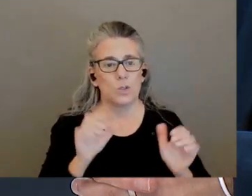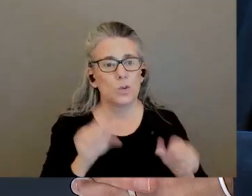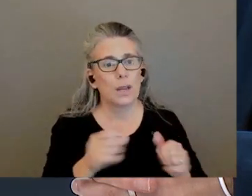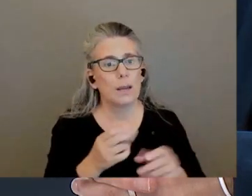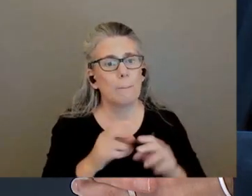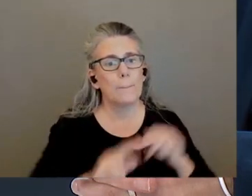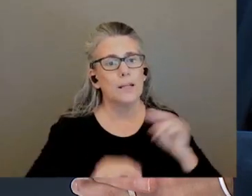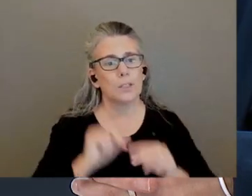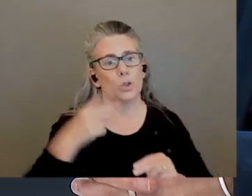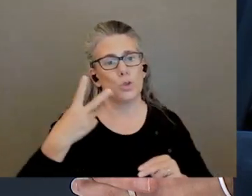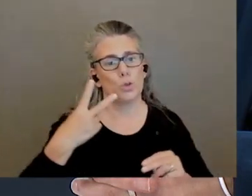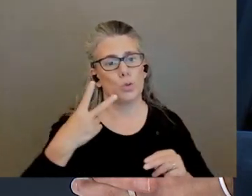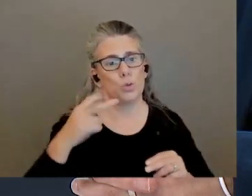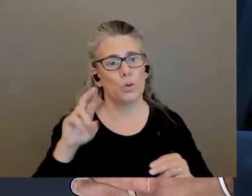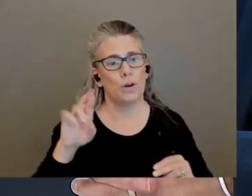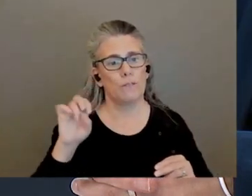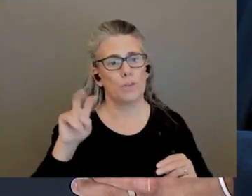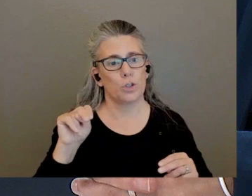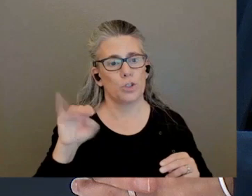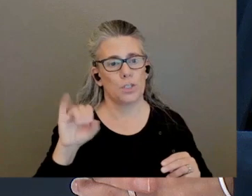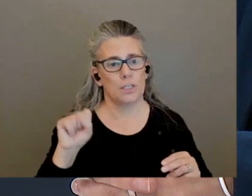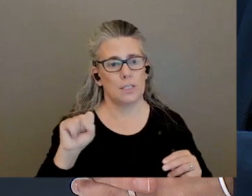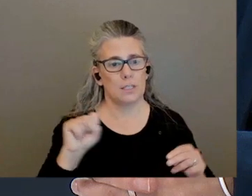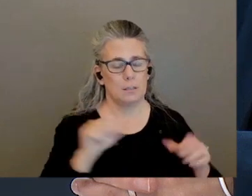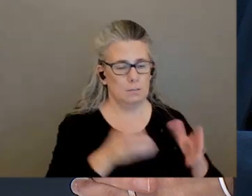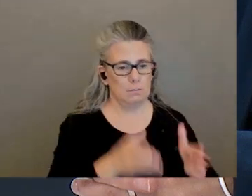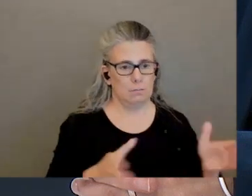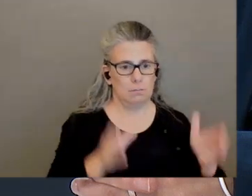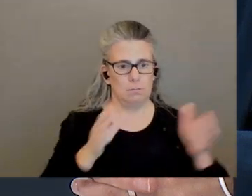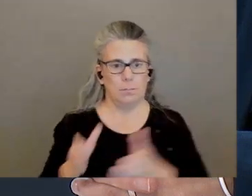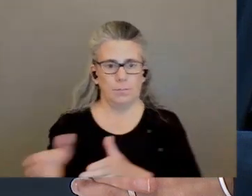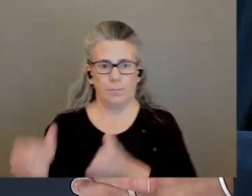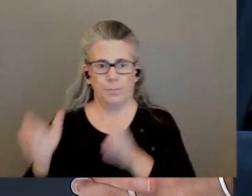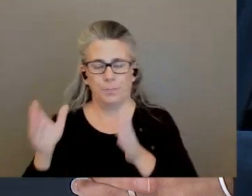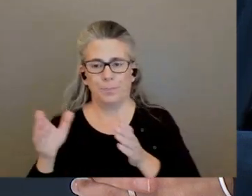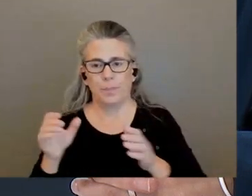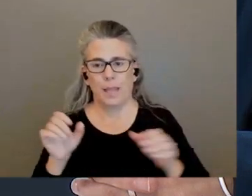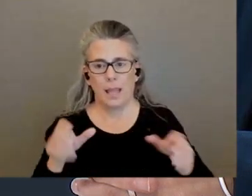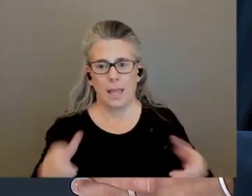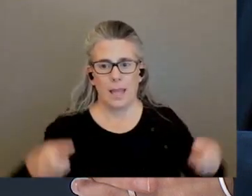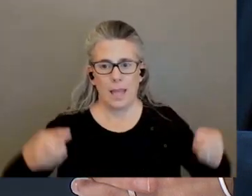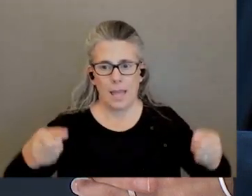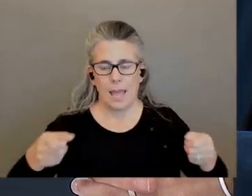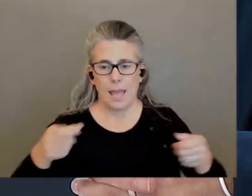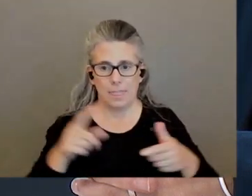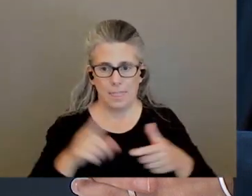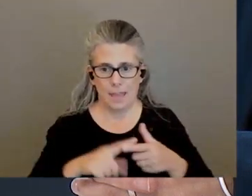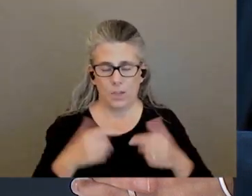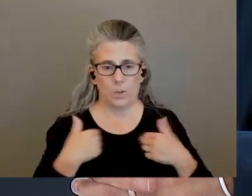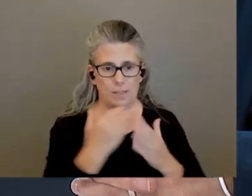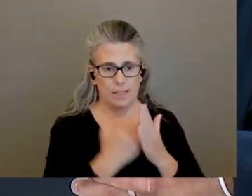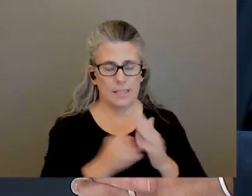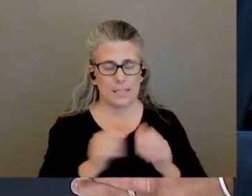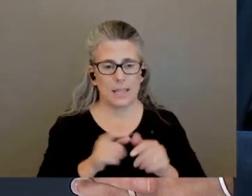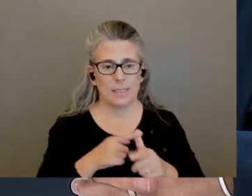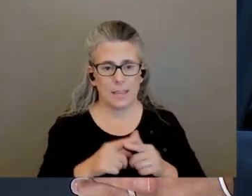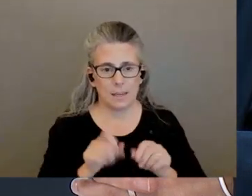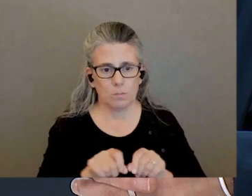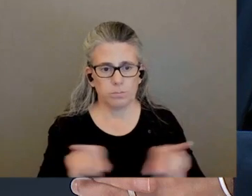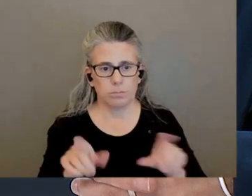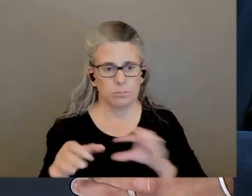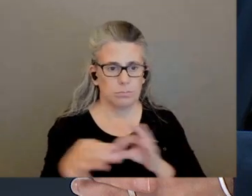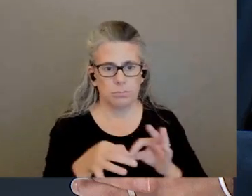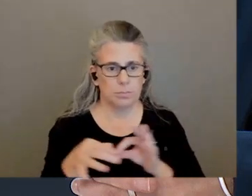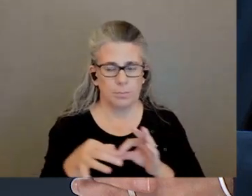upload that under the same tag, use a mechanism called manifest lists, and there's a reference to the 2 images,